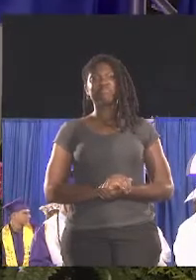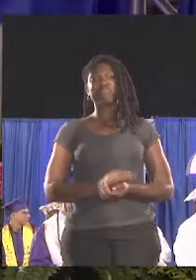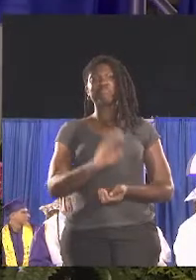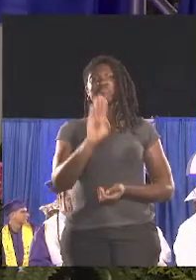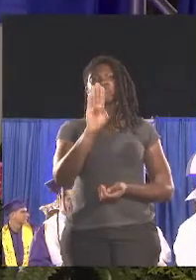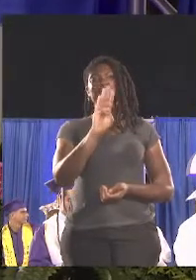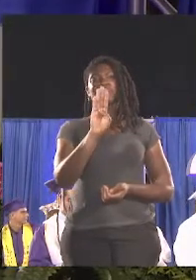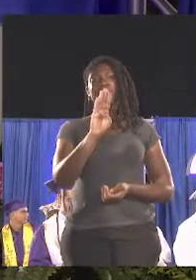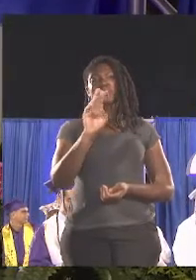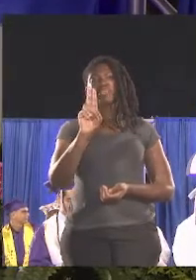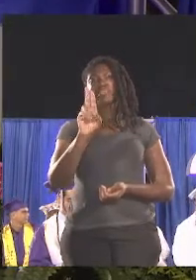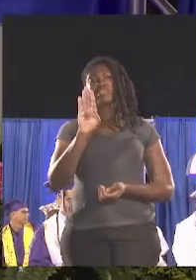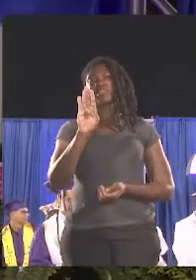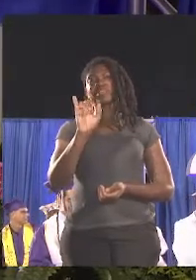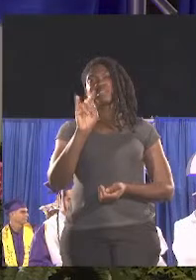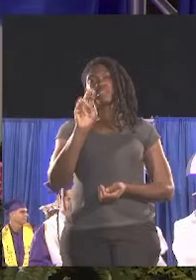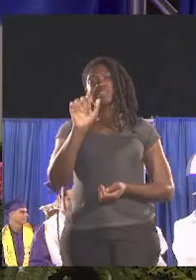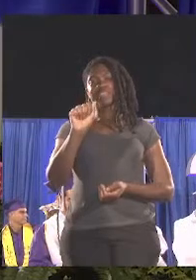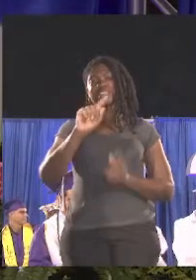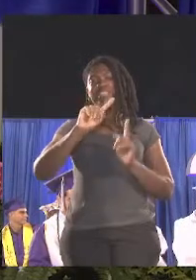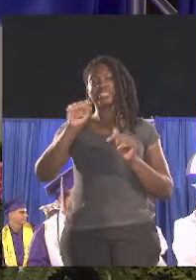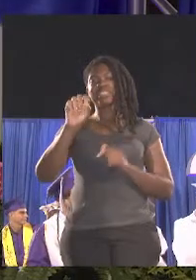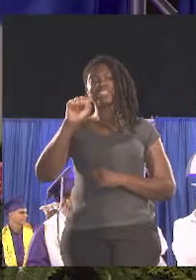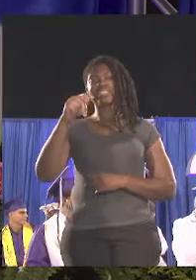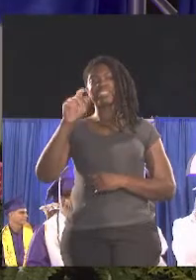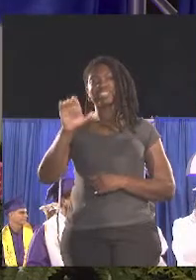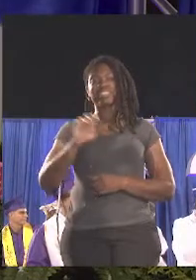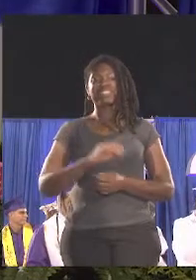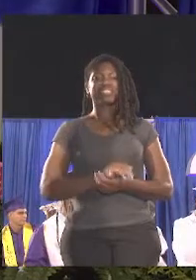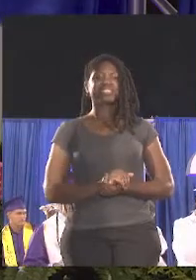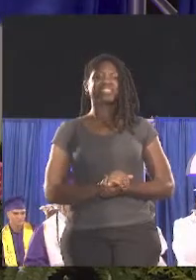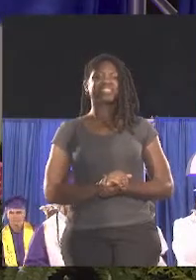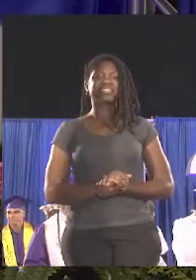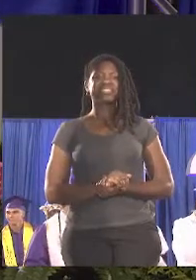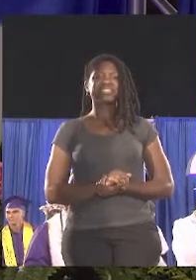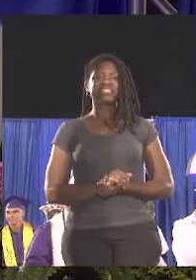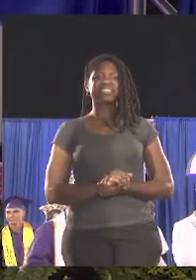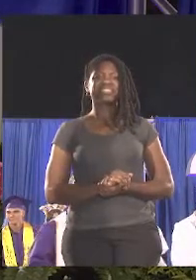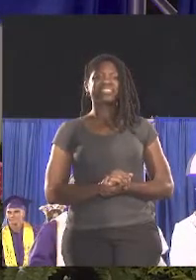Brandon Urbina, St. Philip's College.